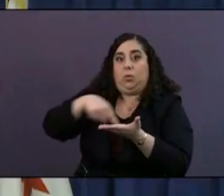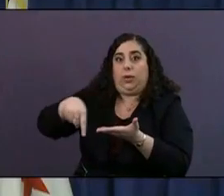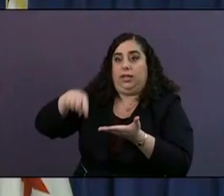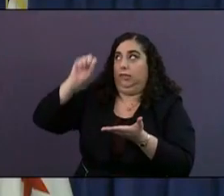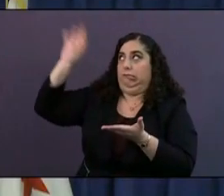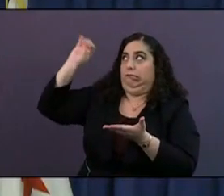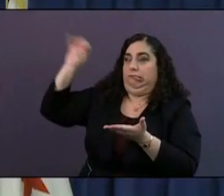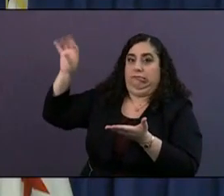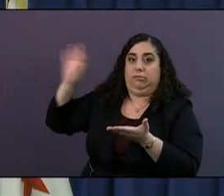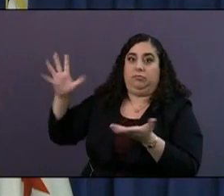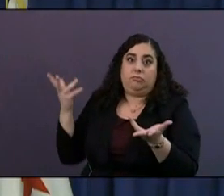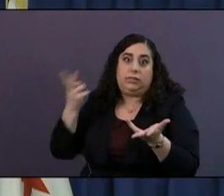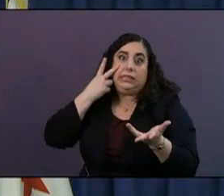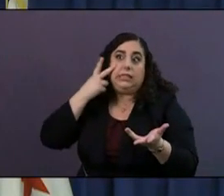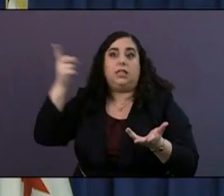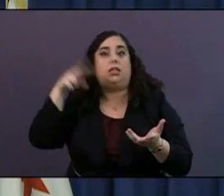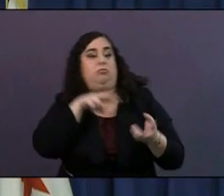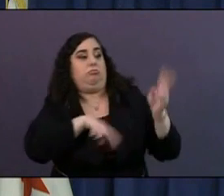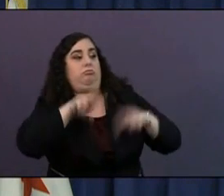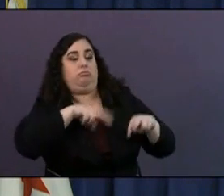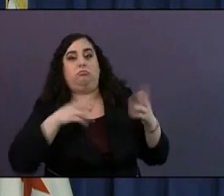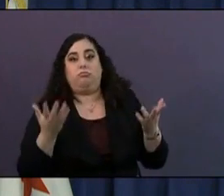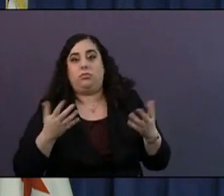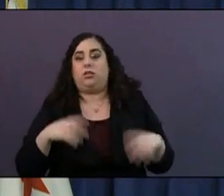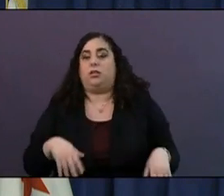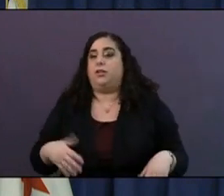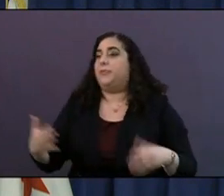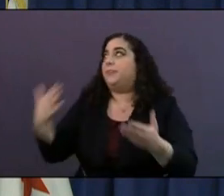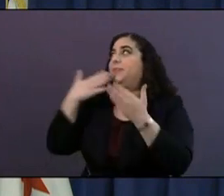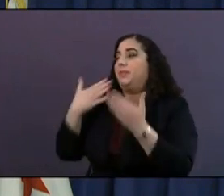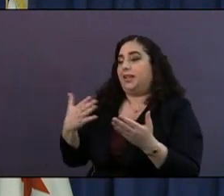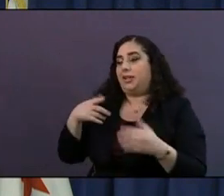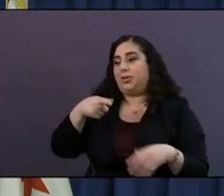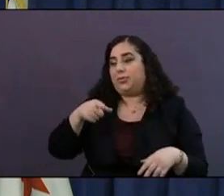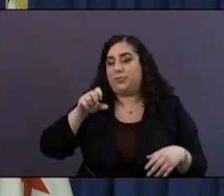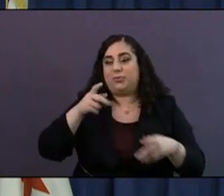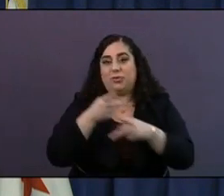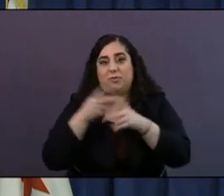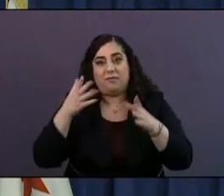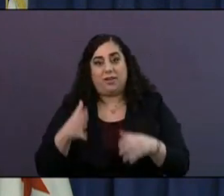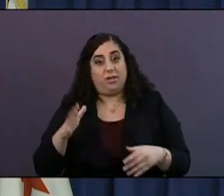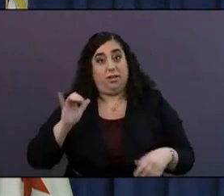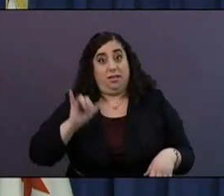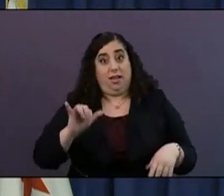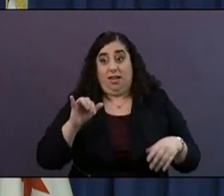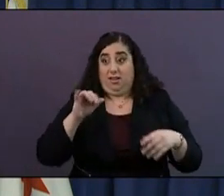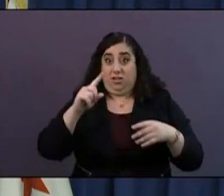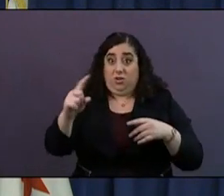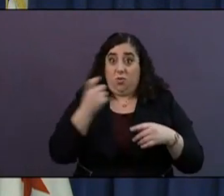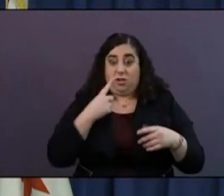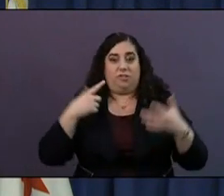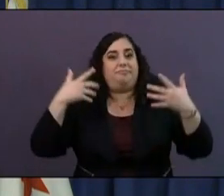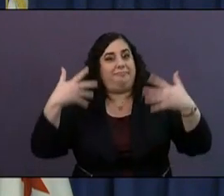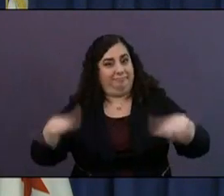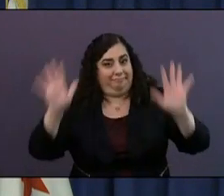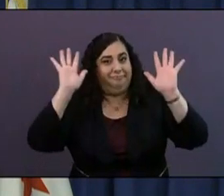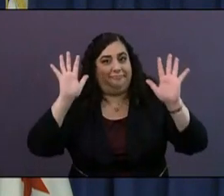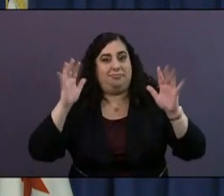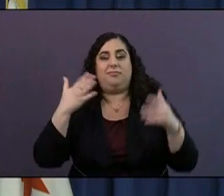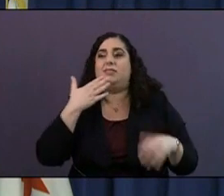Excellent. Thank you, Supervisor. I think that was our last question from members of the media. Again, to Supervisor Jacob and all the members of the